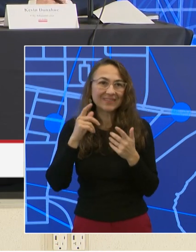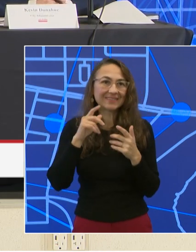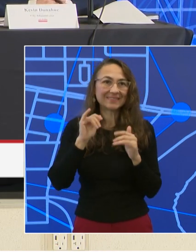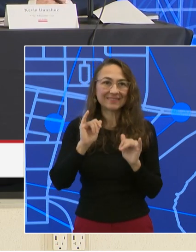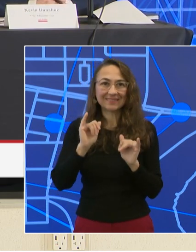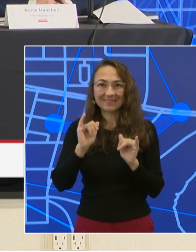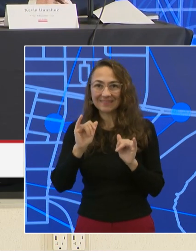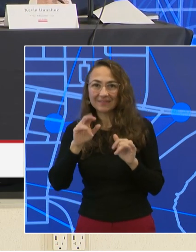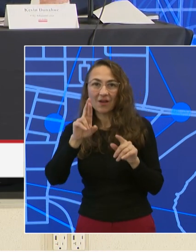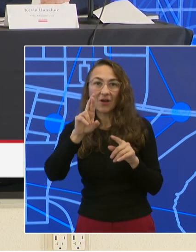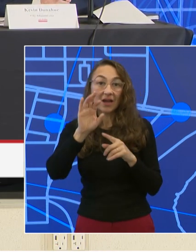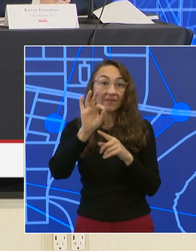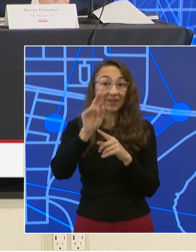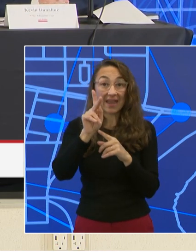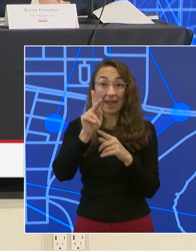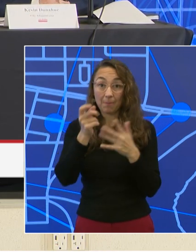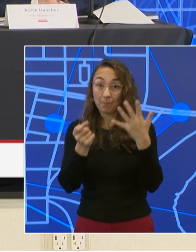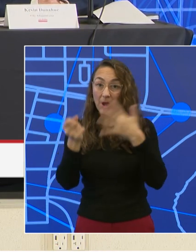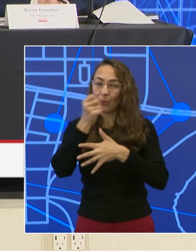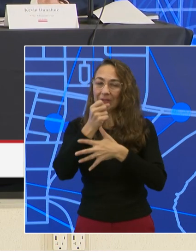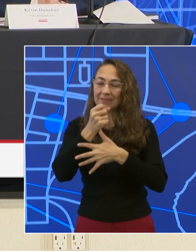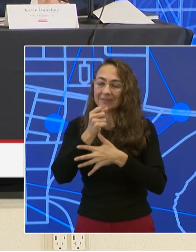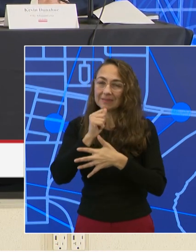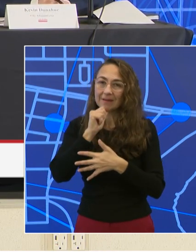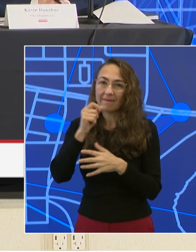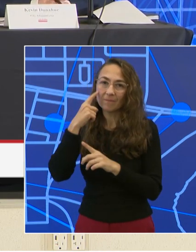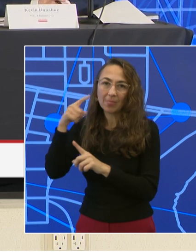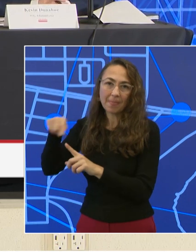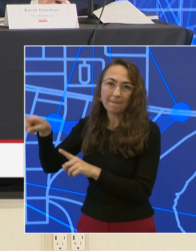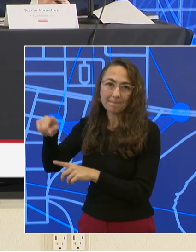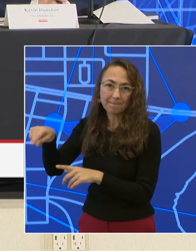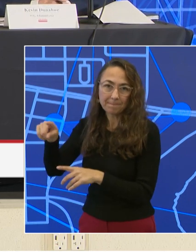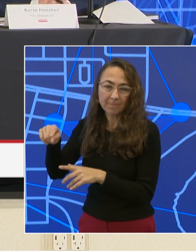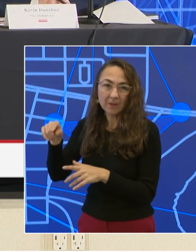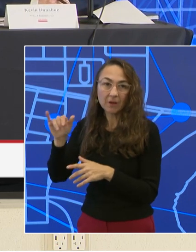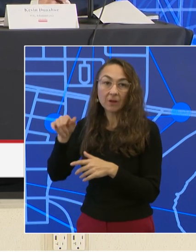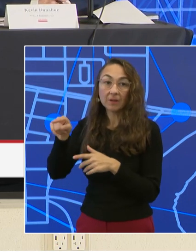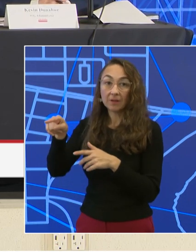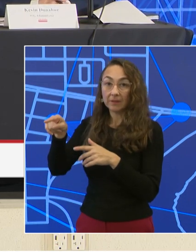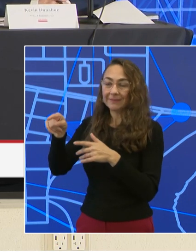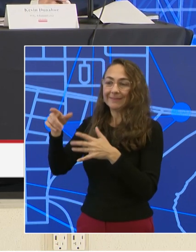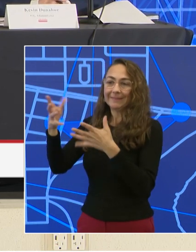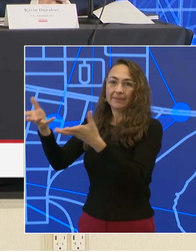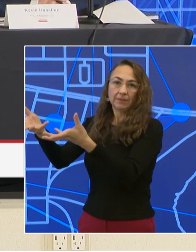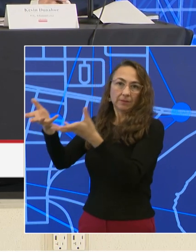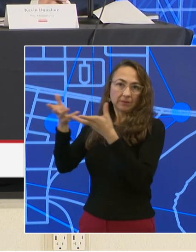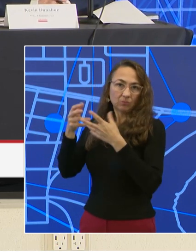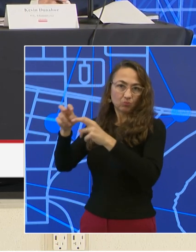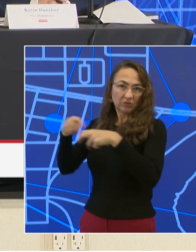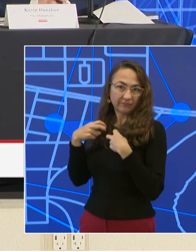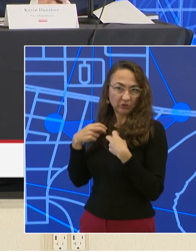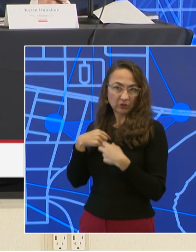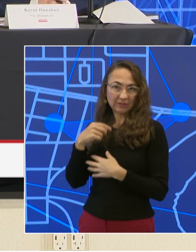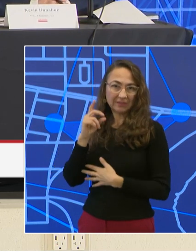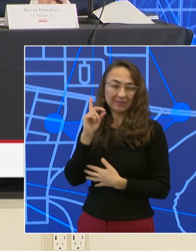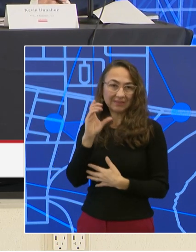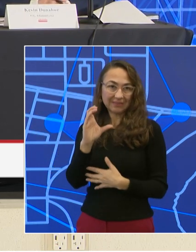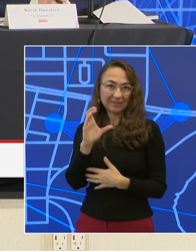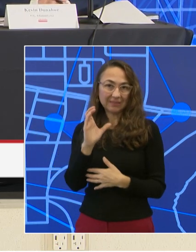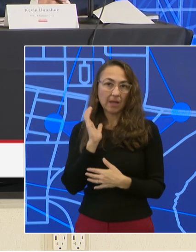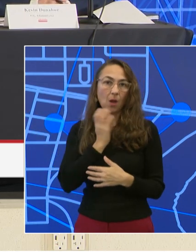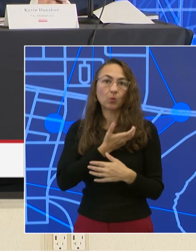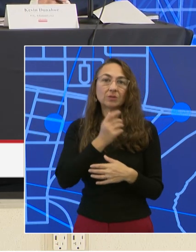we have said as the district is the district and our taxpayers are willing to step in the place of the Park Service